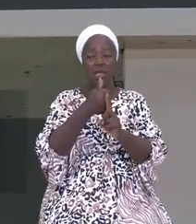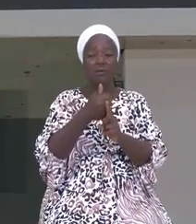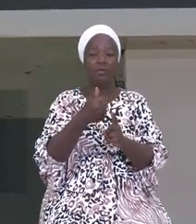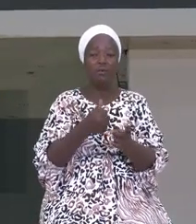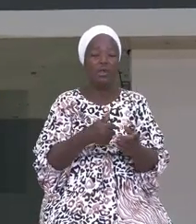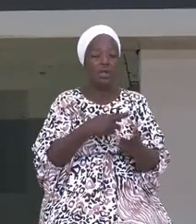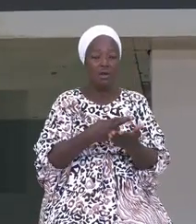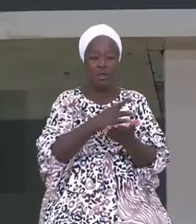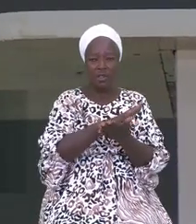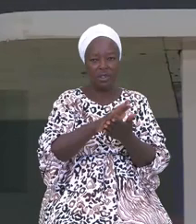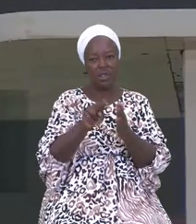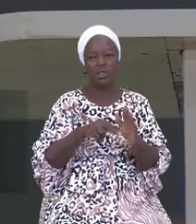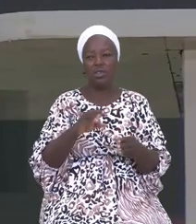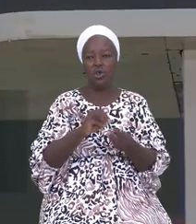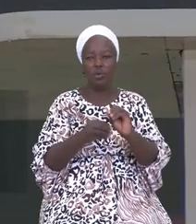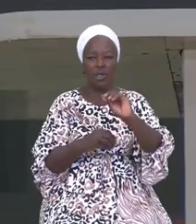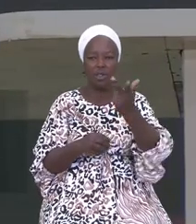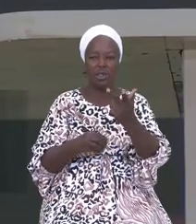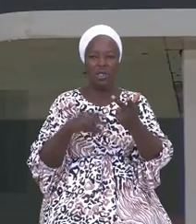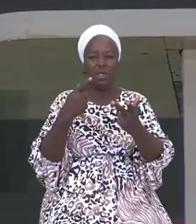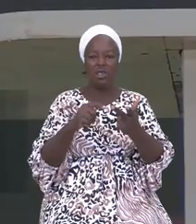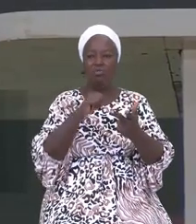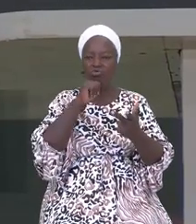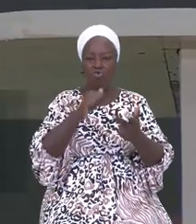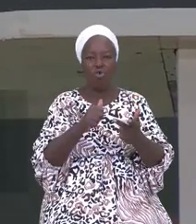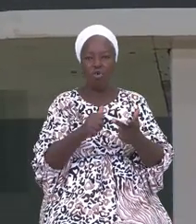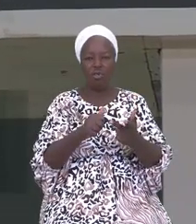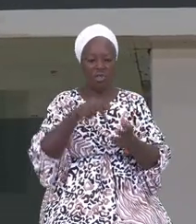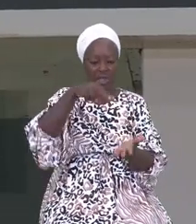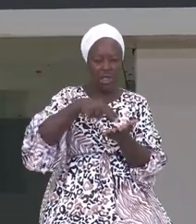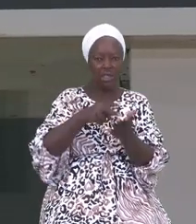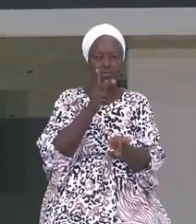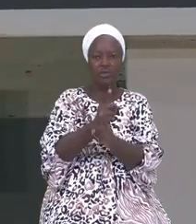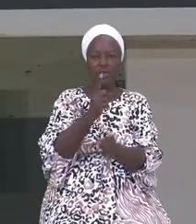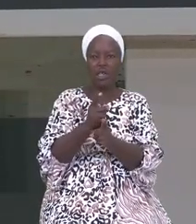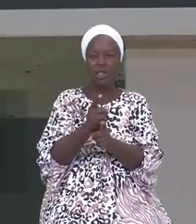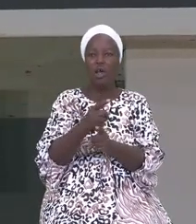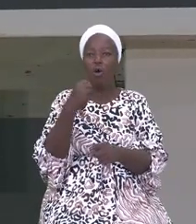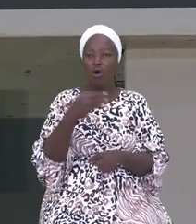self-righteousness. Number three, the inconsistency of man's